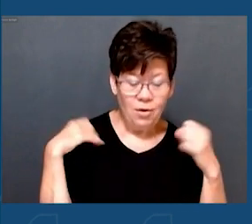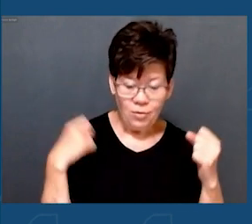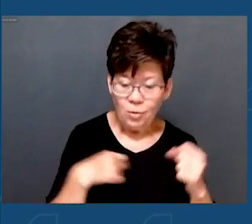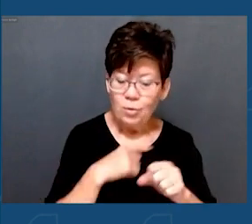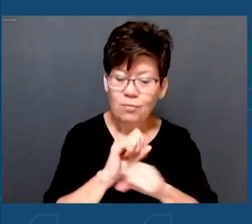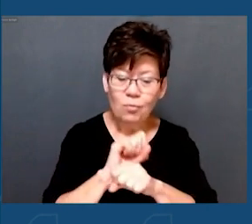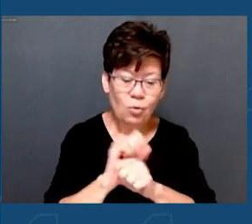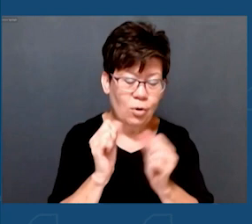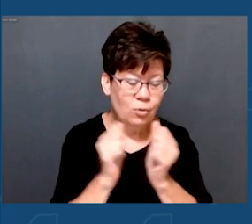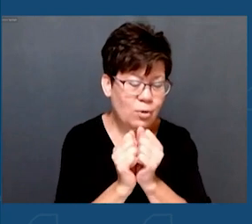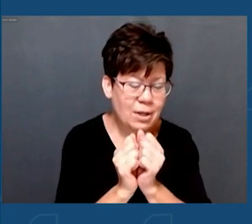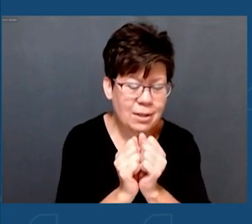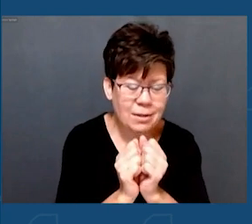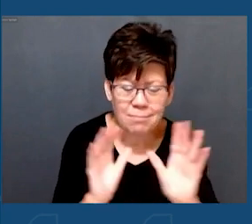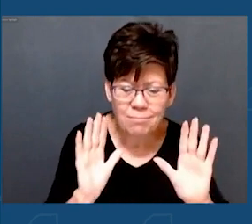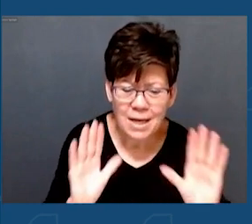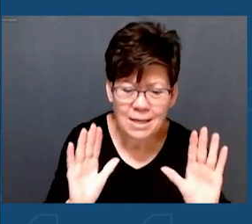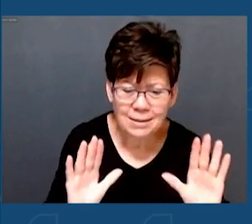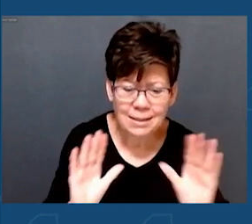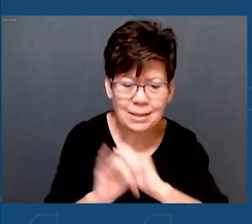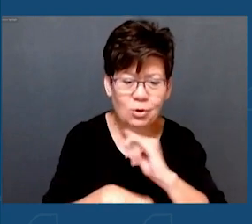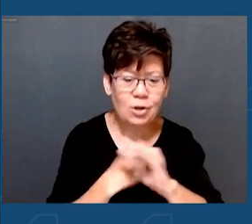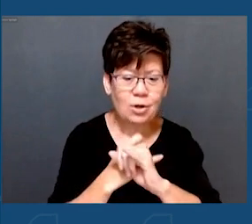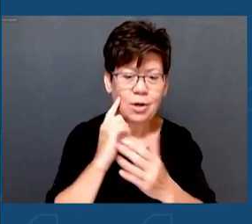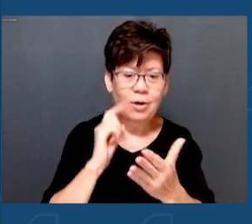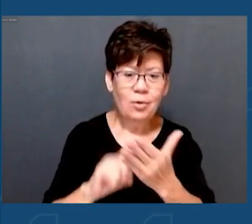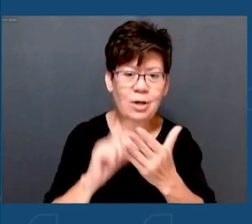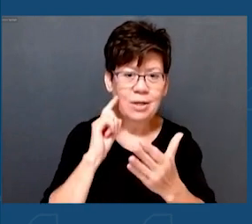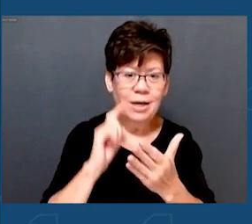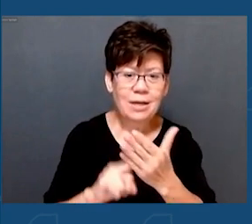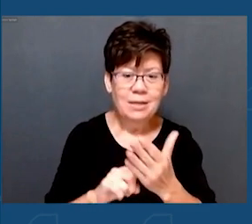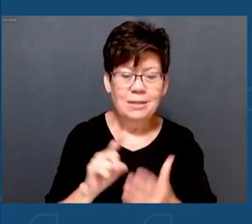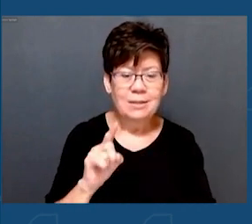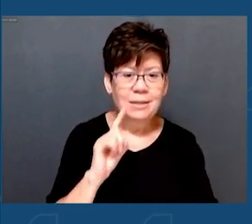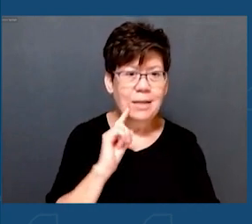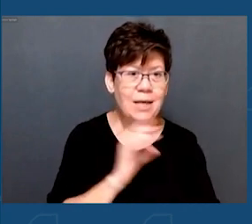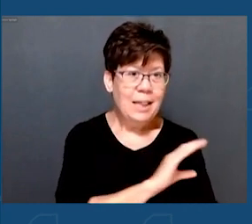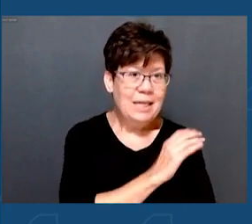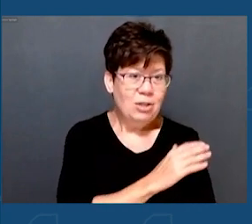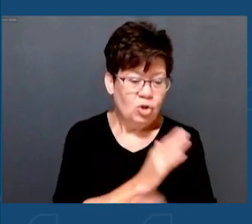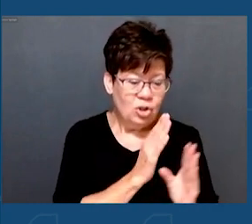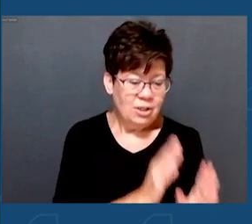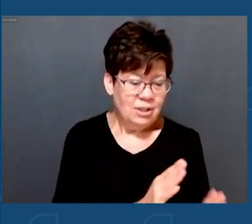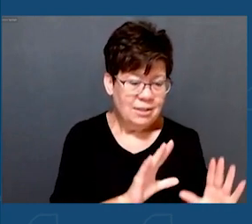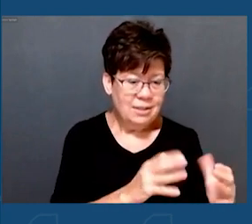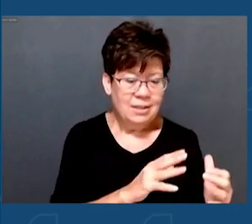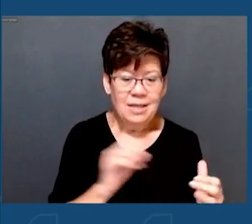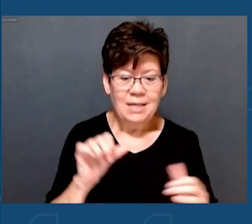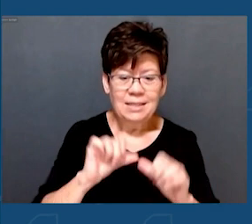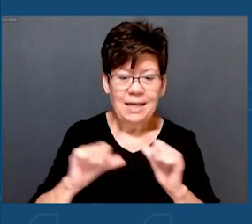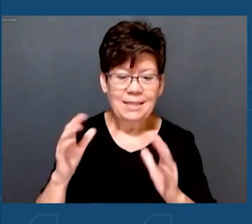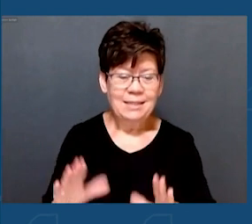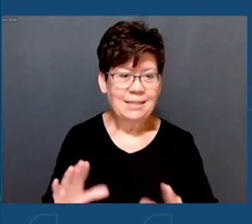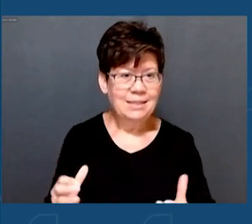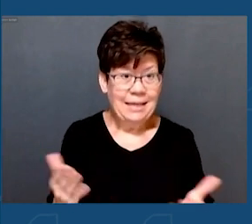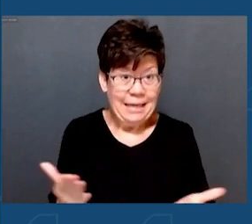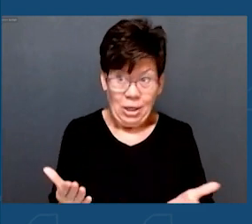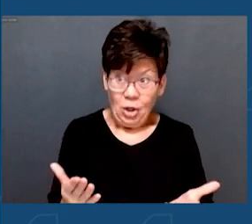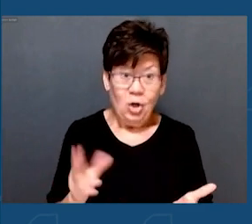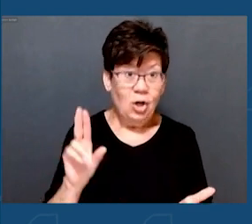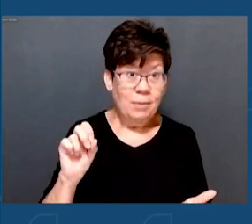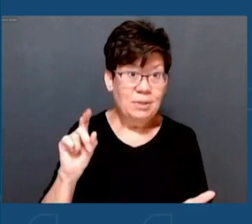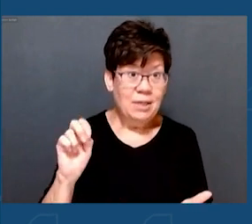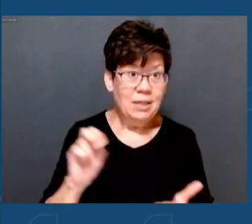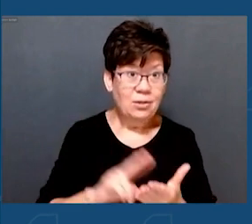passionate, internationally recognized clinicians and scientists here at Upstate Medical University. Sam and